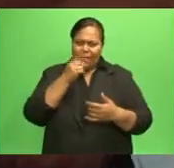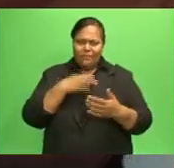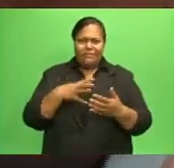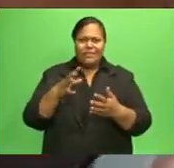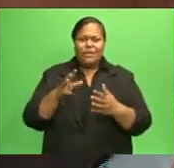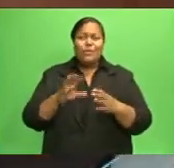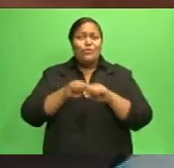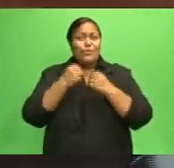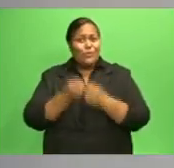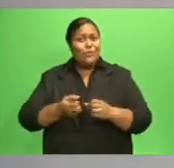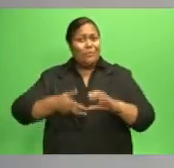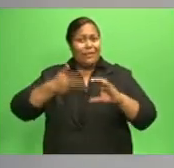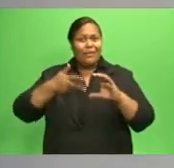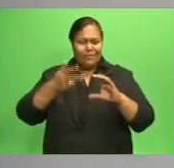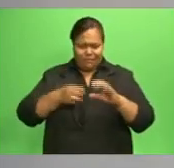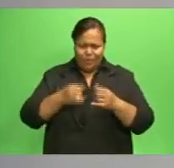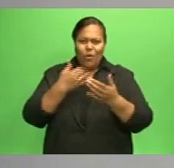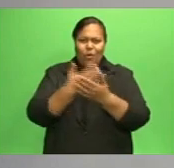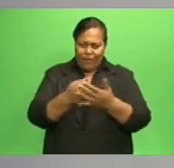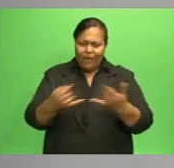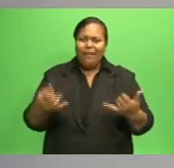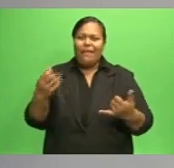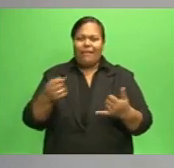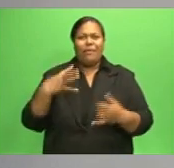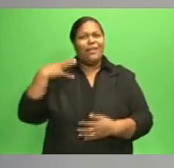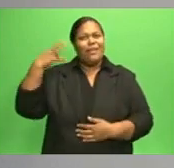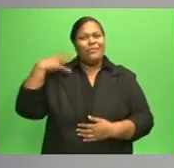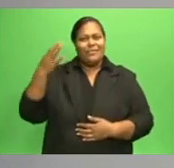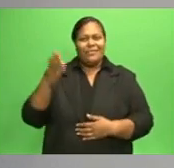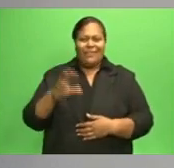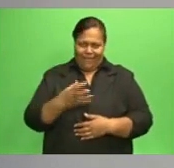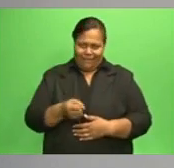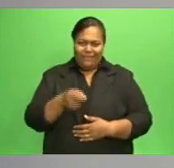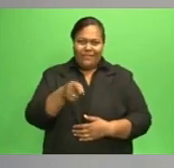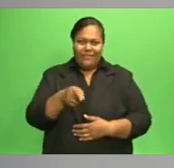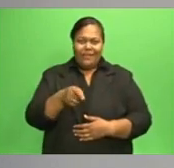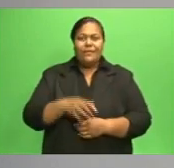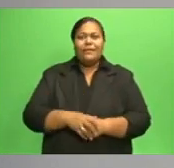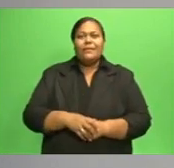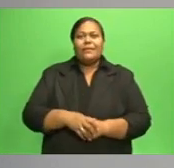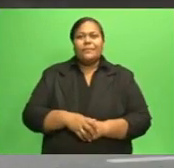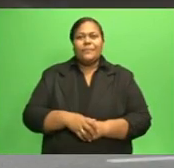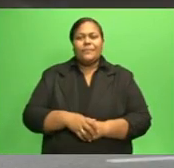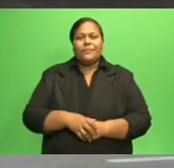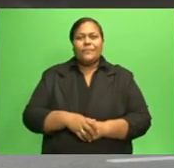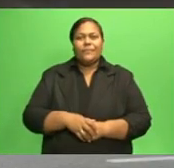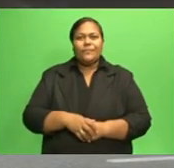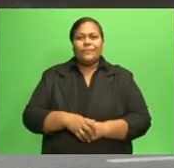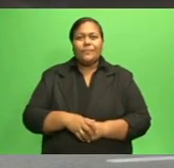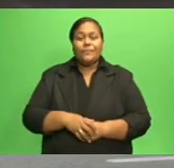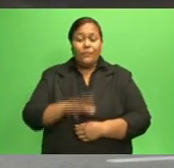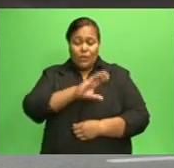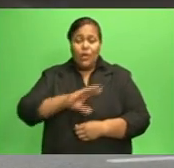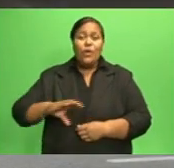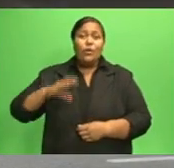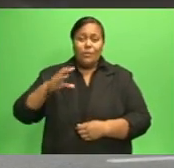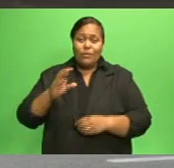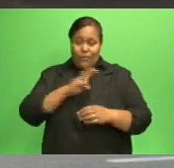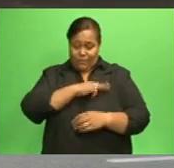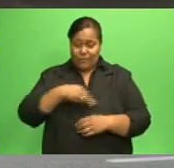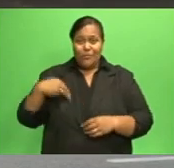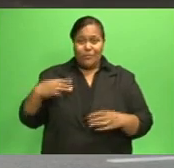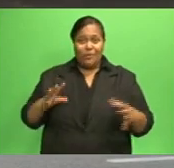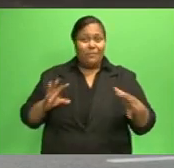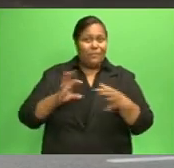media, our online application portal and telephone services. The Commission and the Ministry has